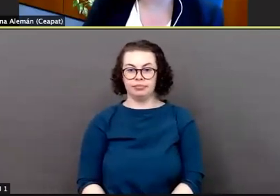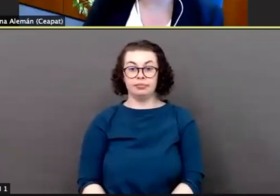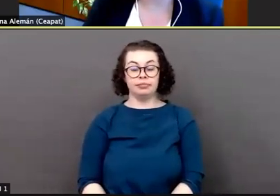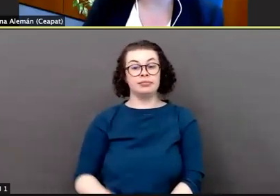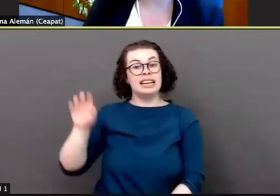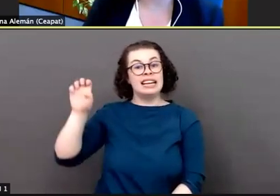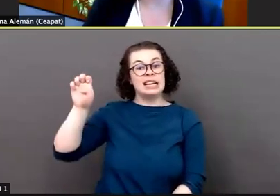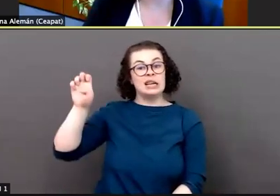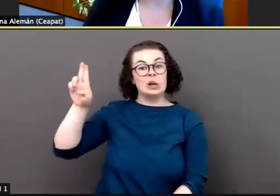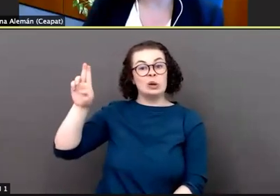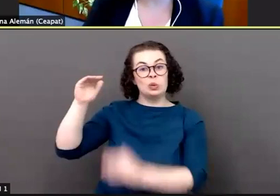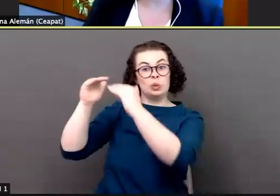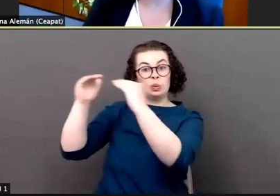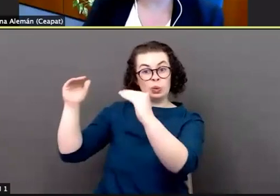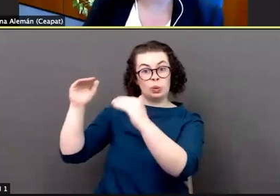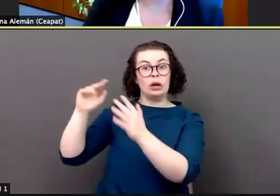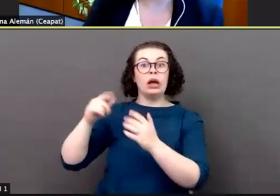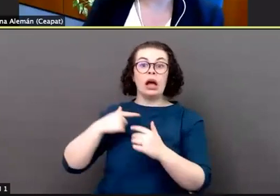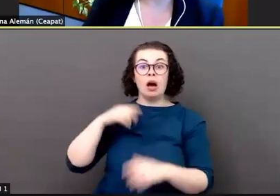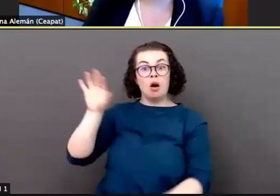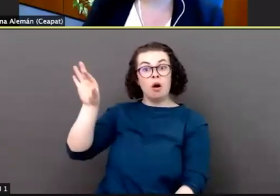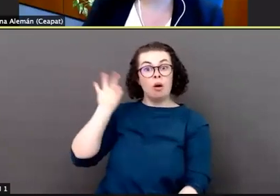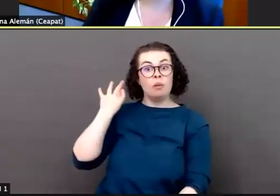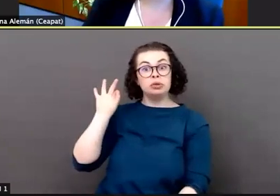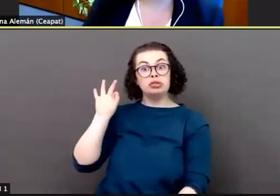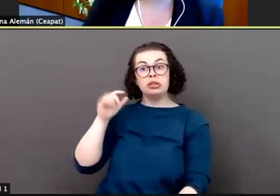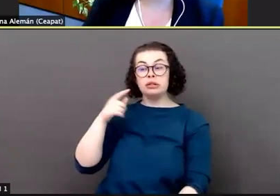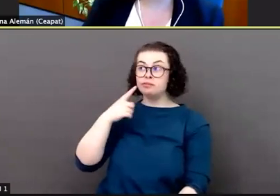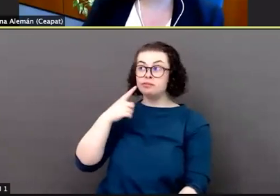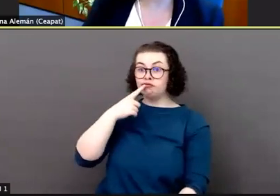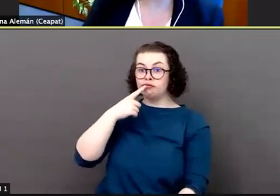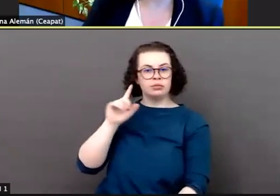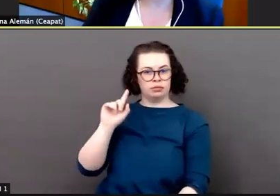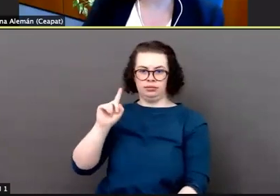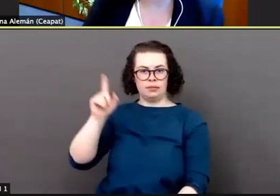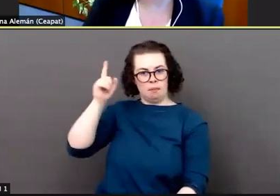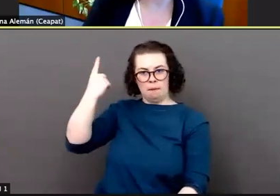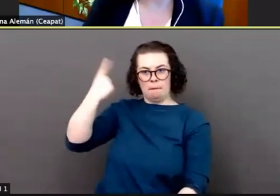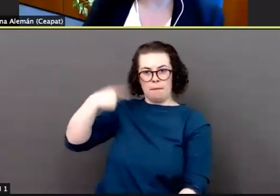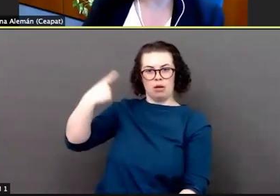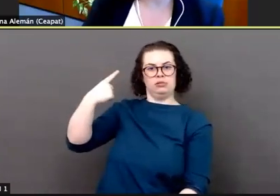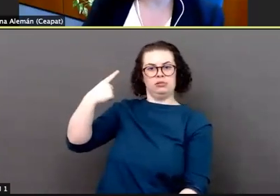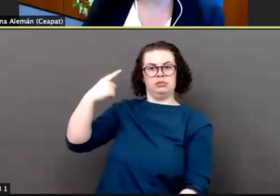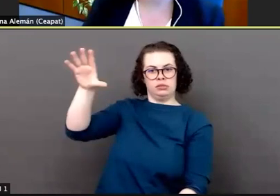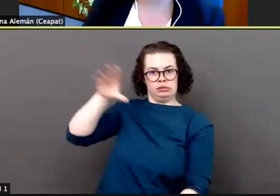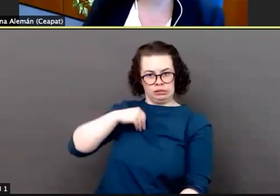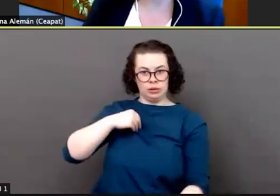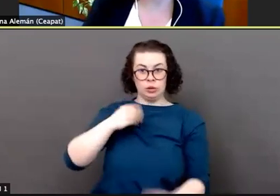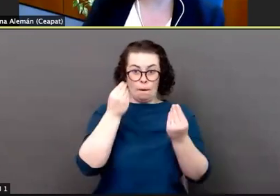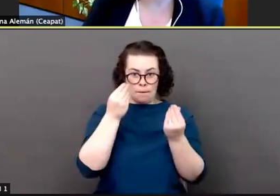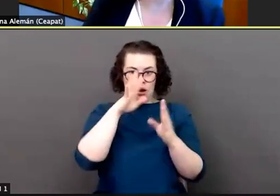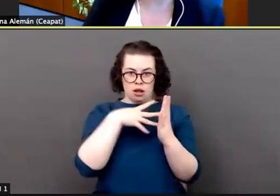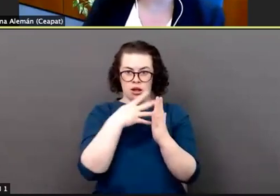member states to benefit from shared management funds. Furthermore,